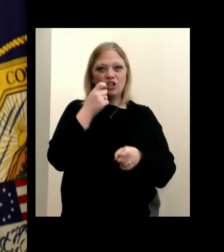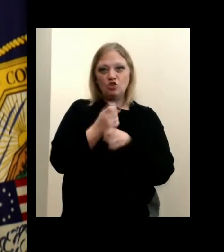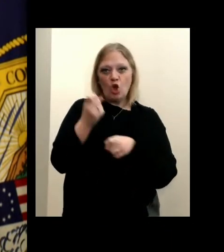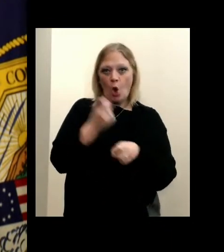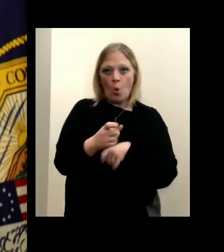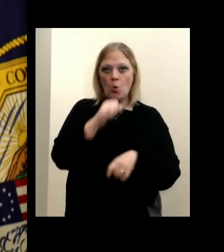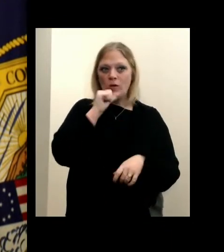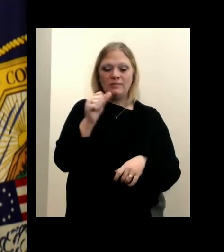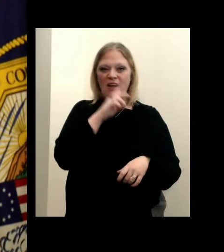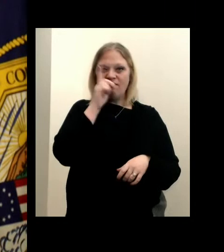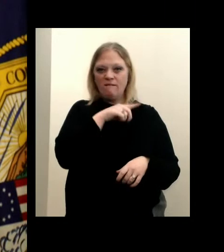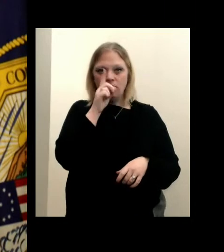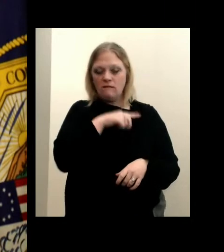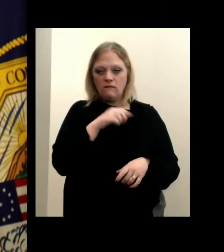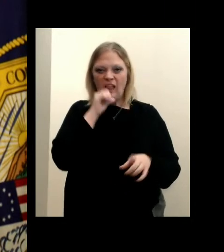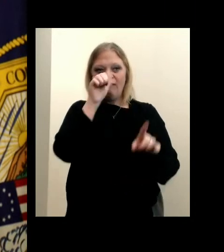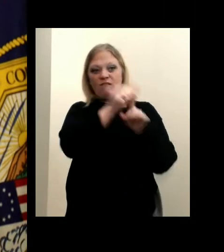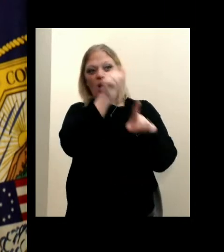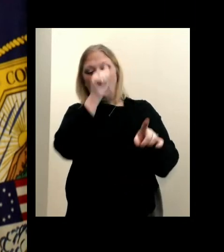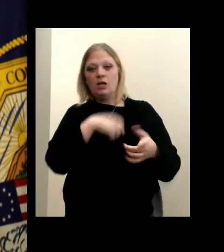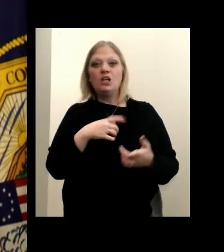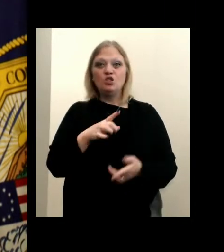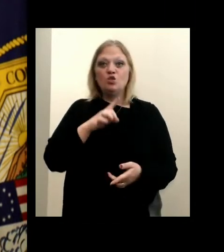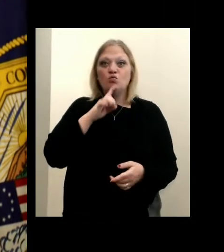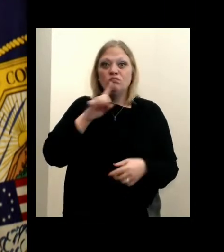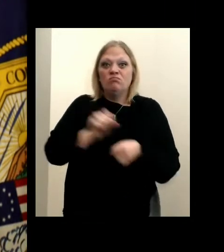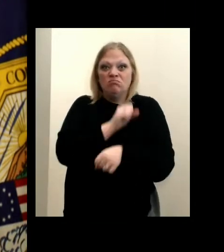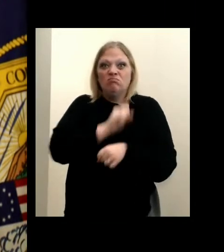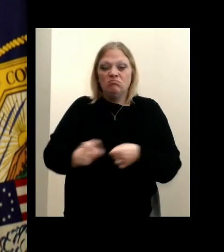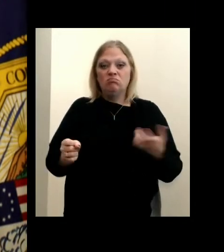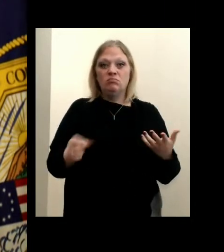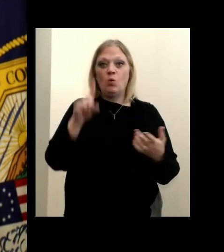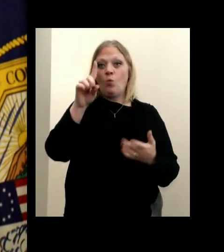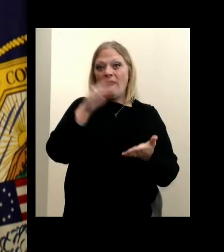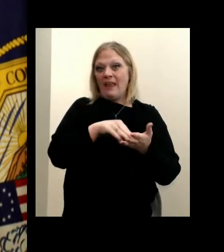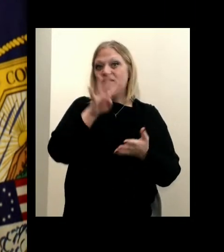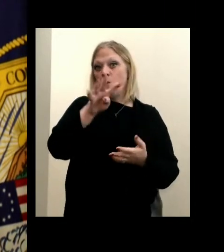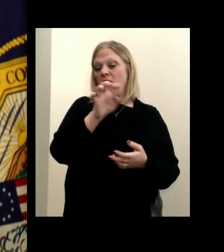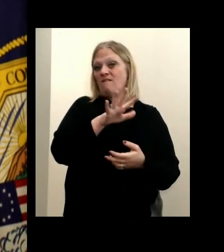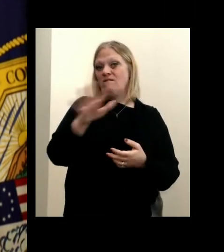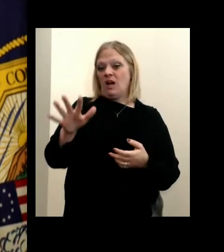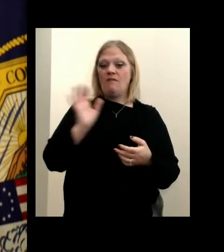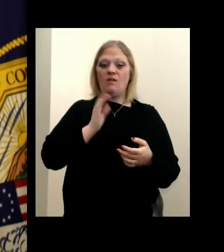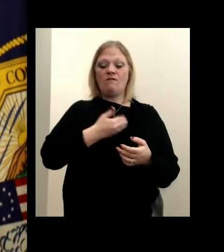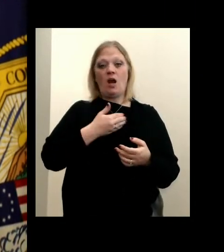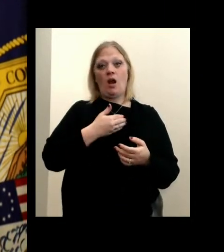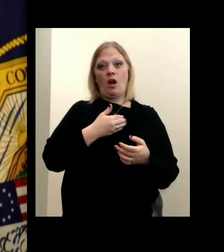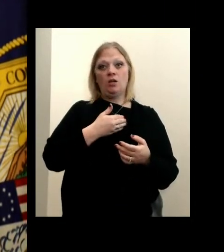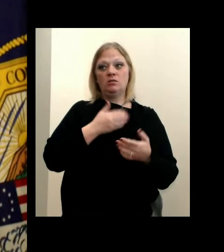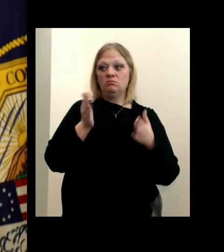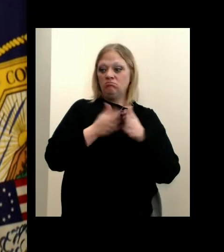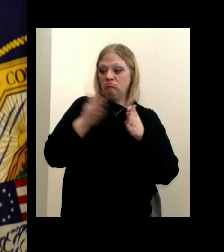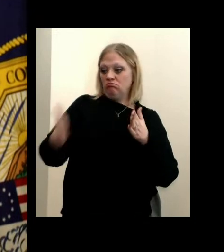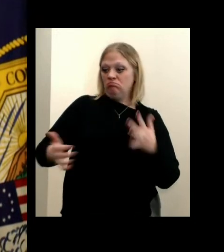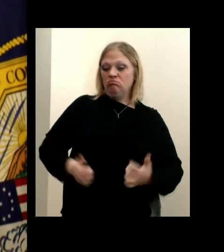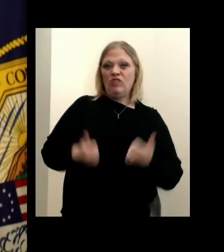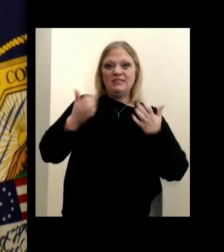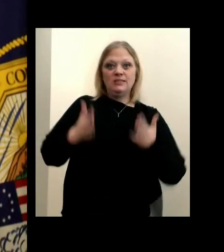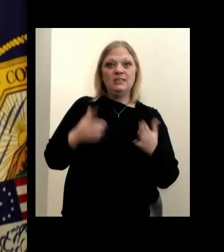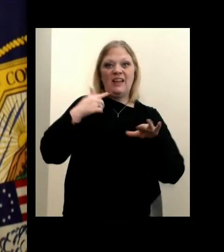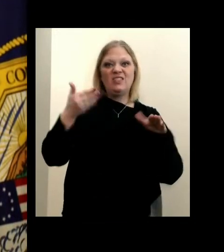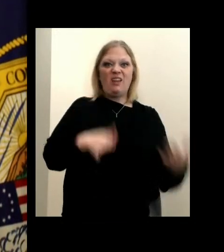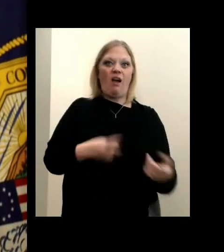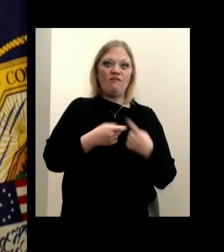a hoax. It's real. And 1,445 of our fellow Erie County residents have died from the COVID-19.